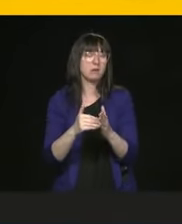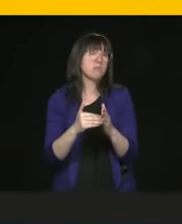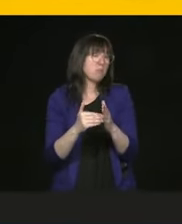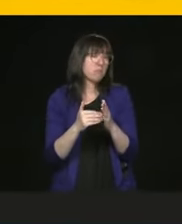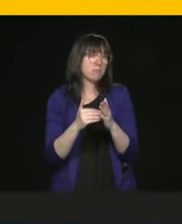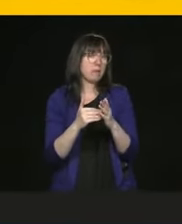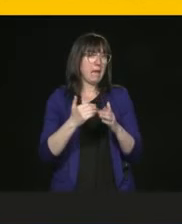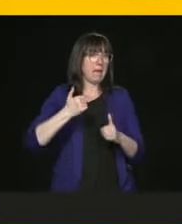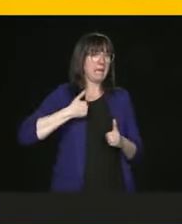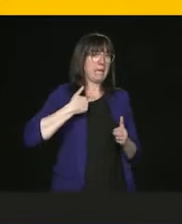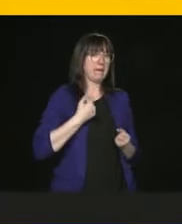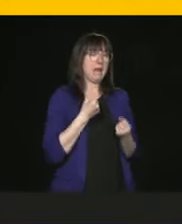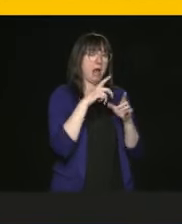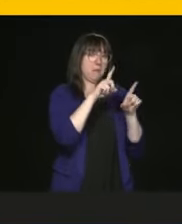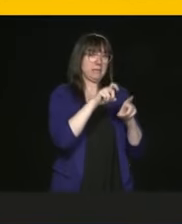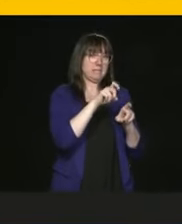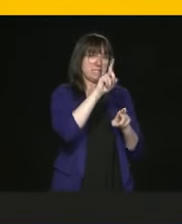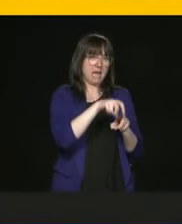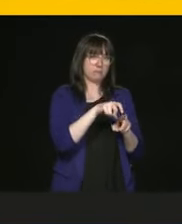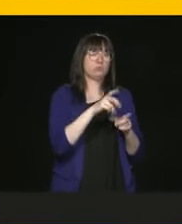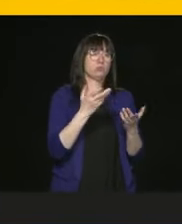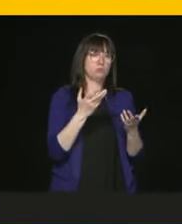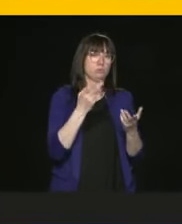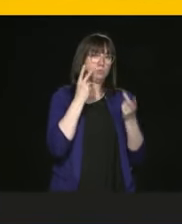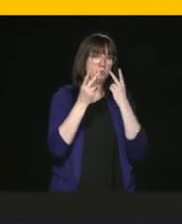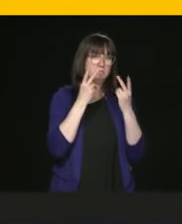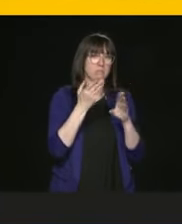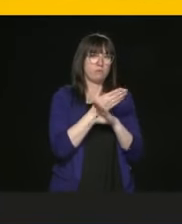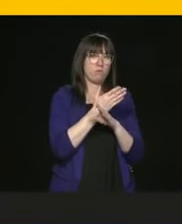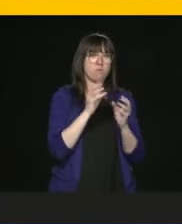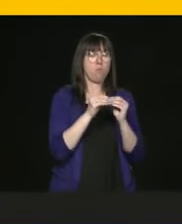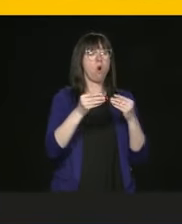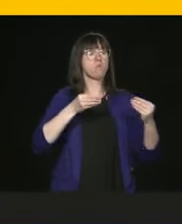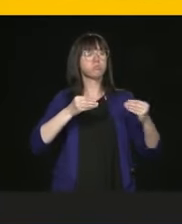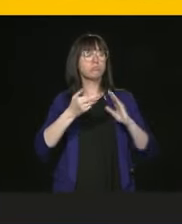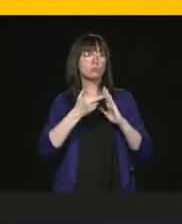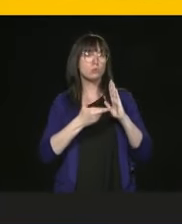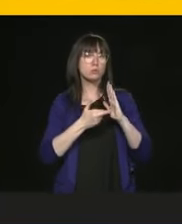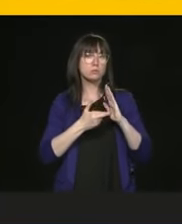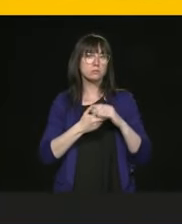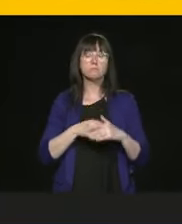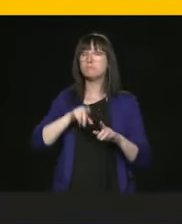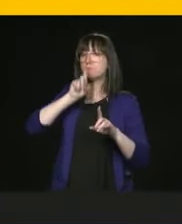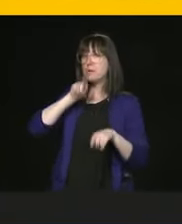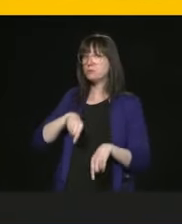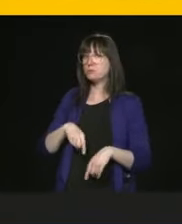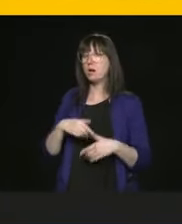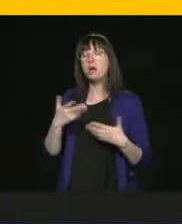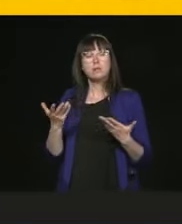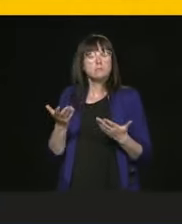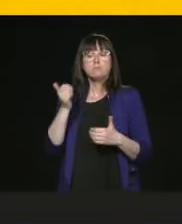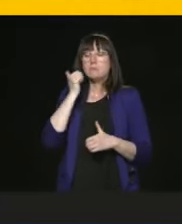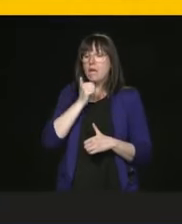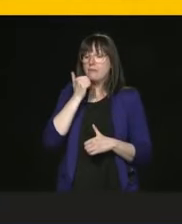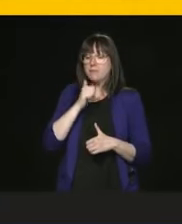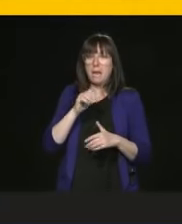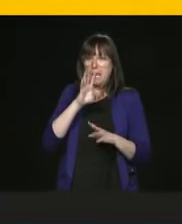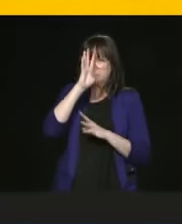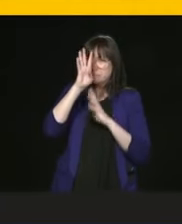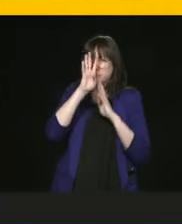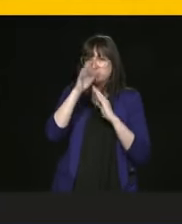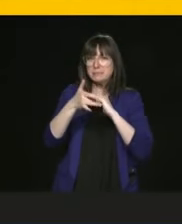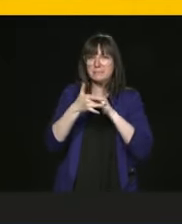to hit daily to safely ease up restrictions here? I think every day we are working on new technologies,